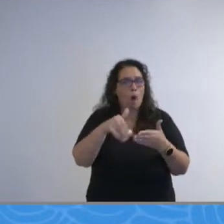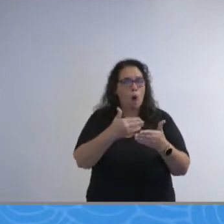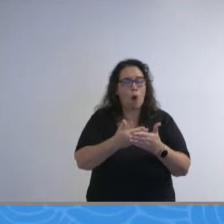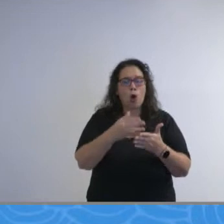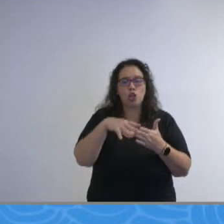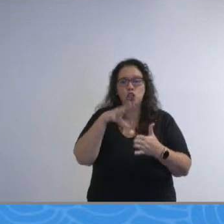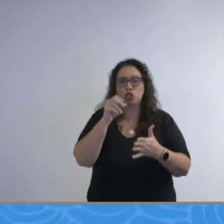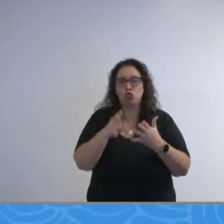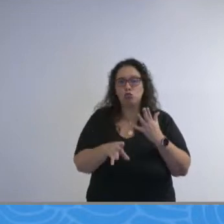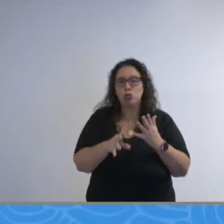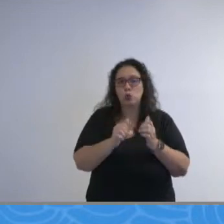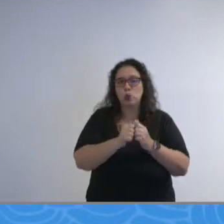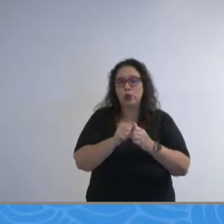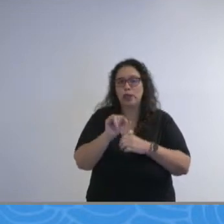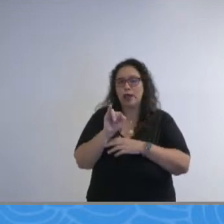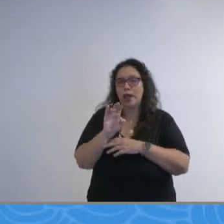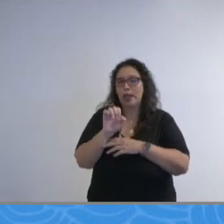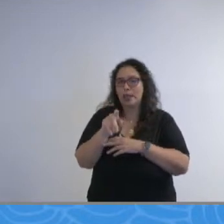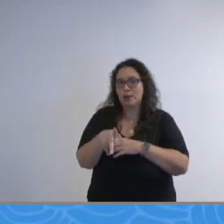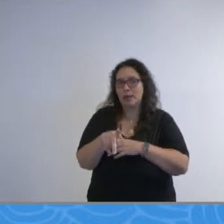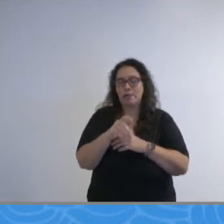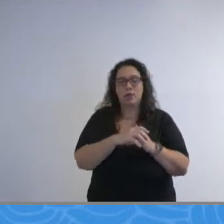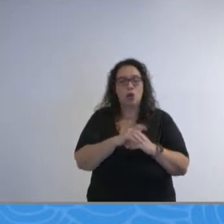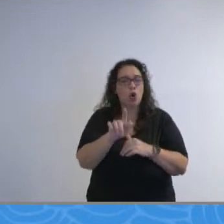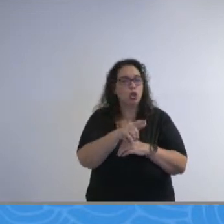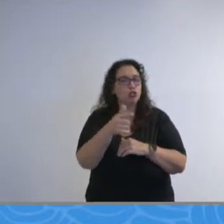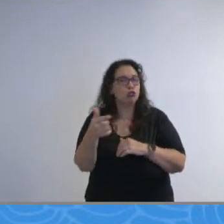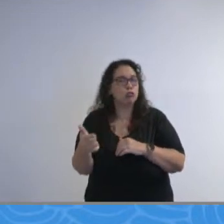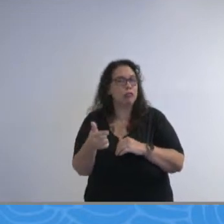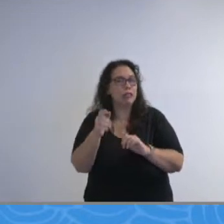The alternative evaluation